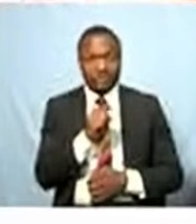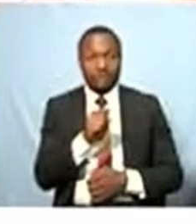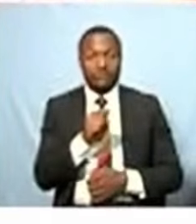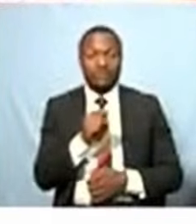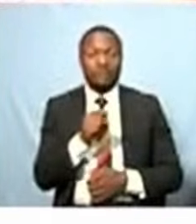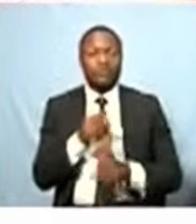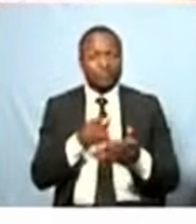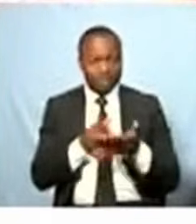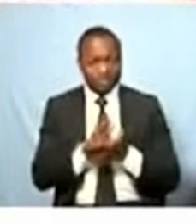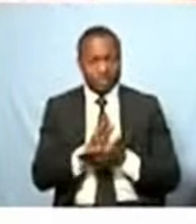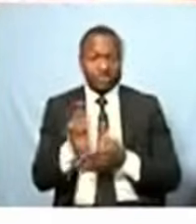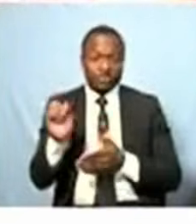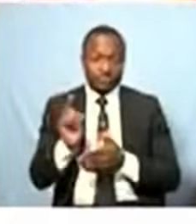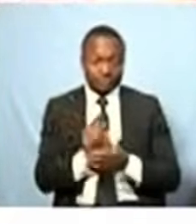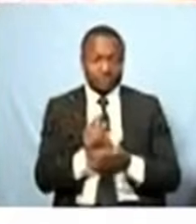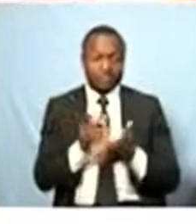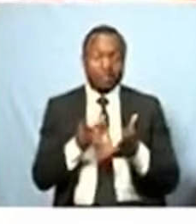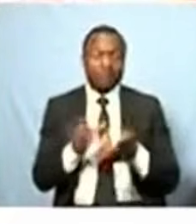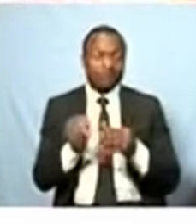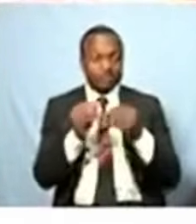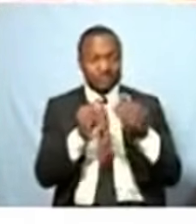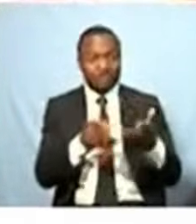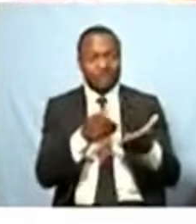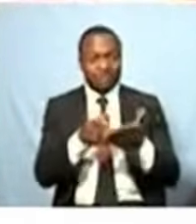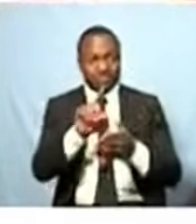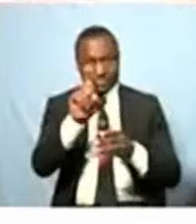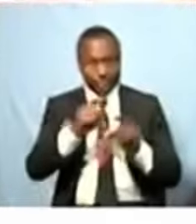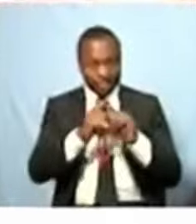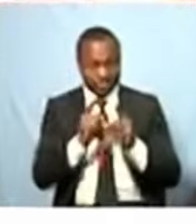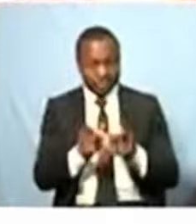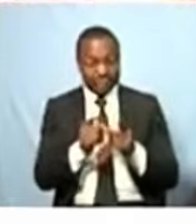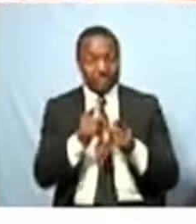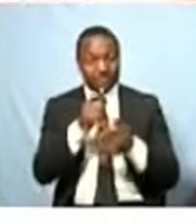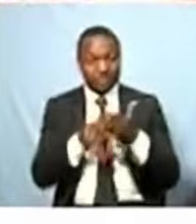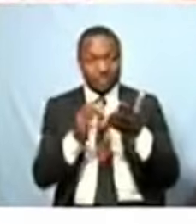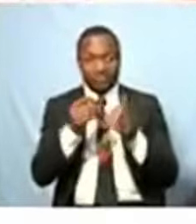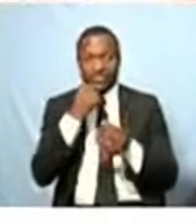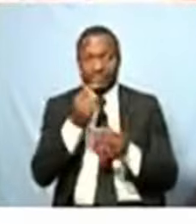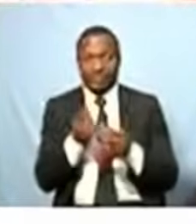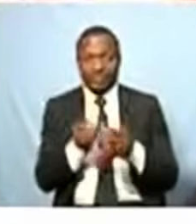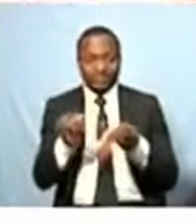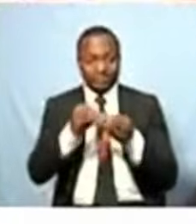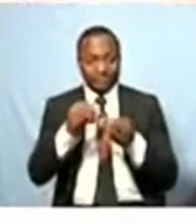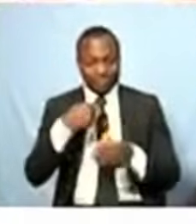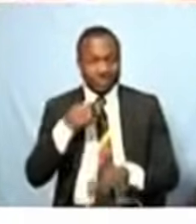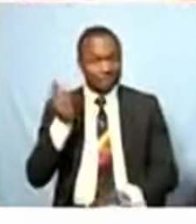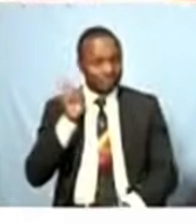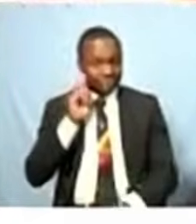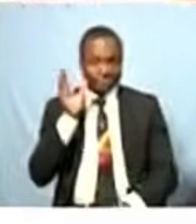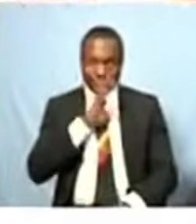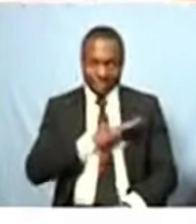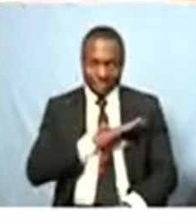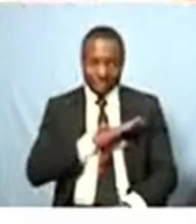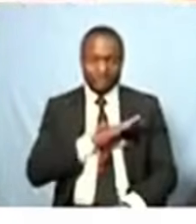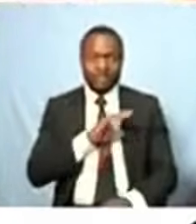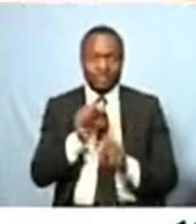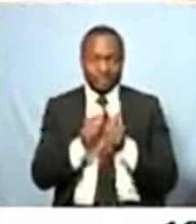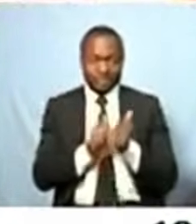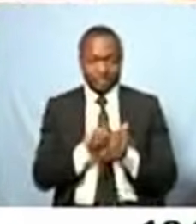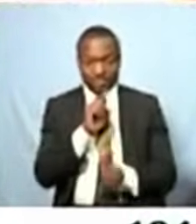raise, but I think the main thing that I want to say on your follow-up questions is I've heard what you have said about